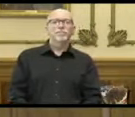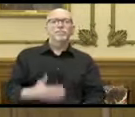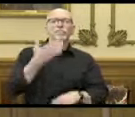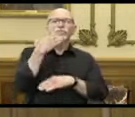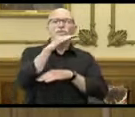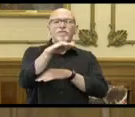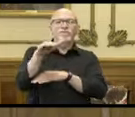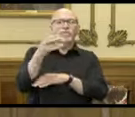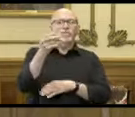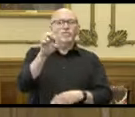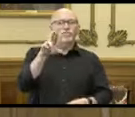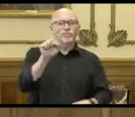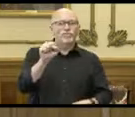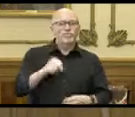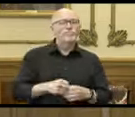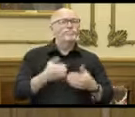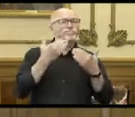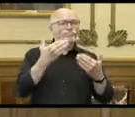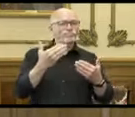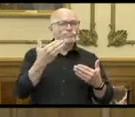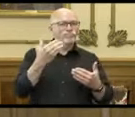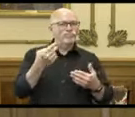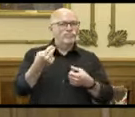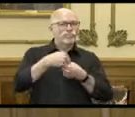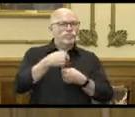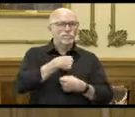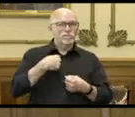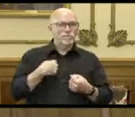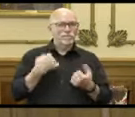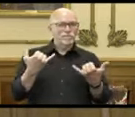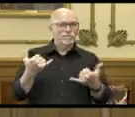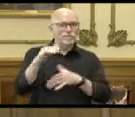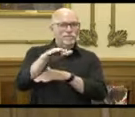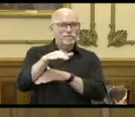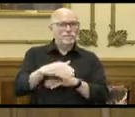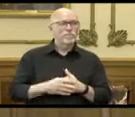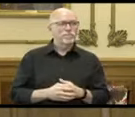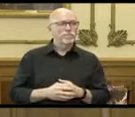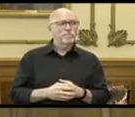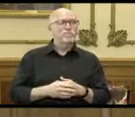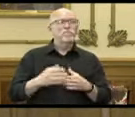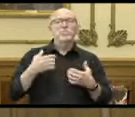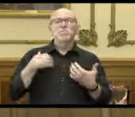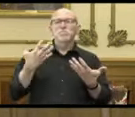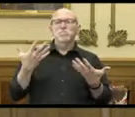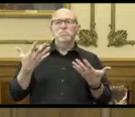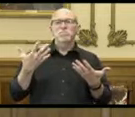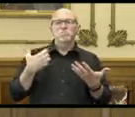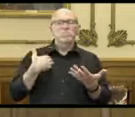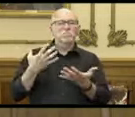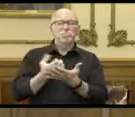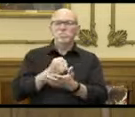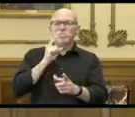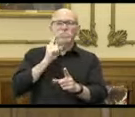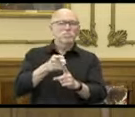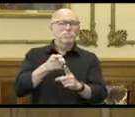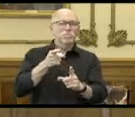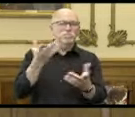Good afternoon, Hoosiers. Thank you for joining us this afternoon. Let me get straight to the